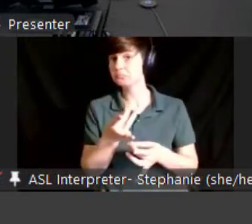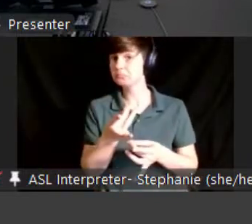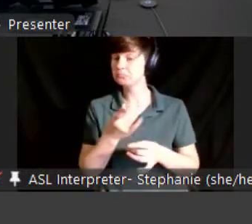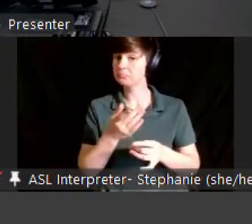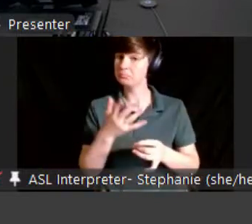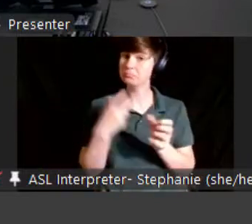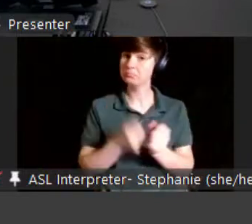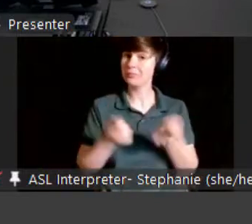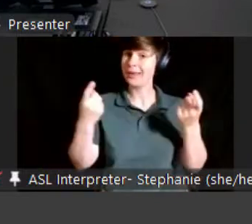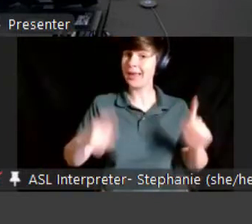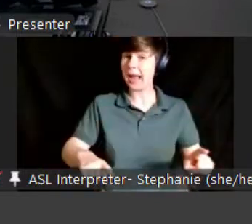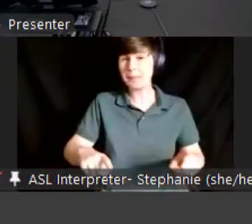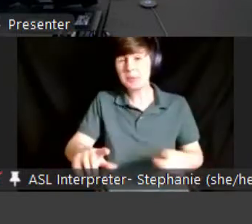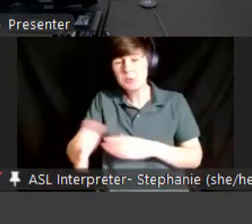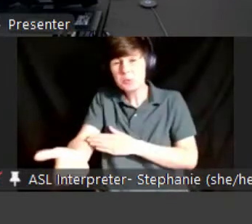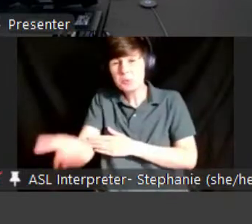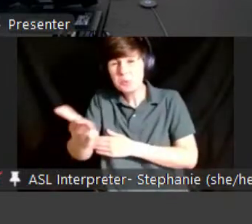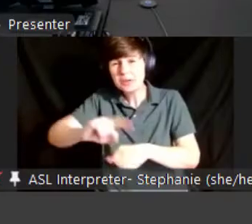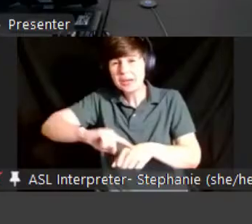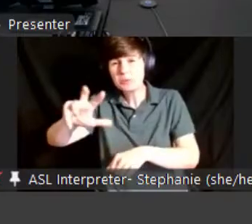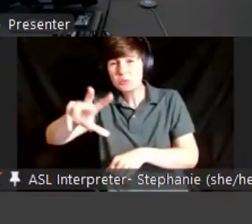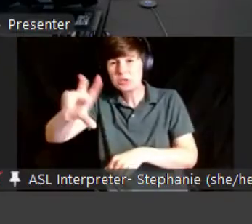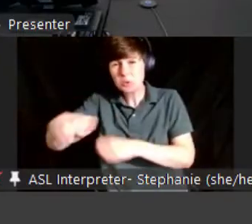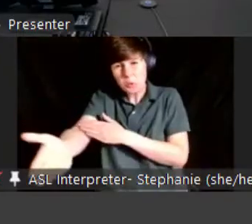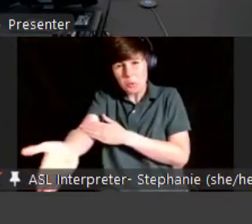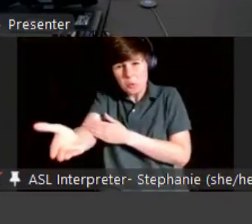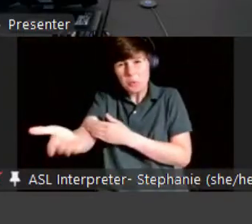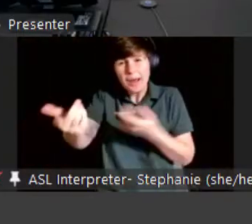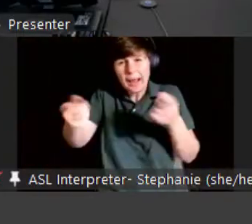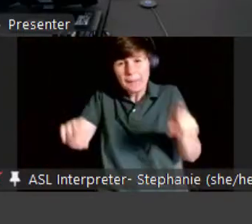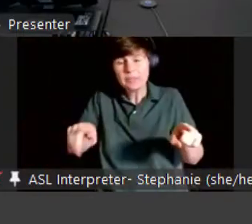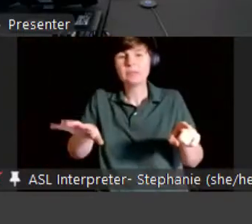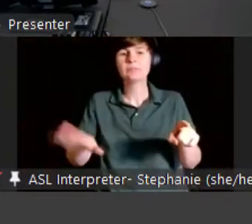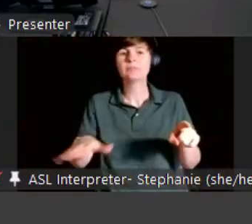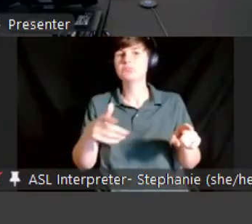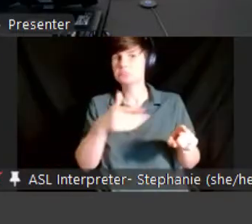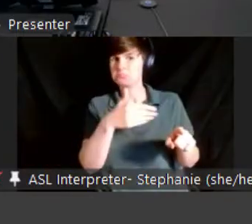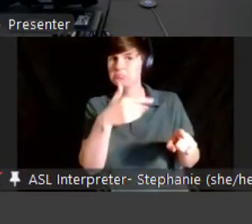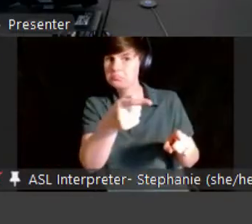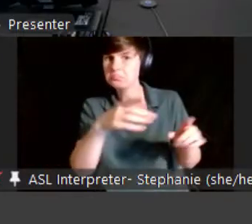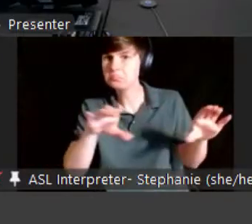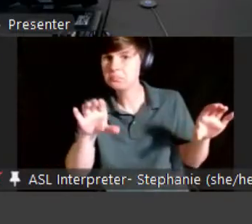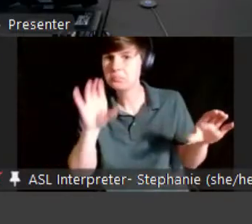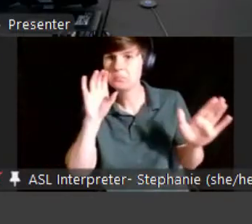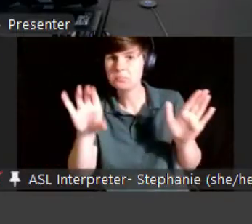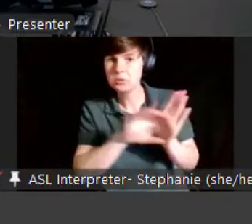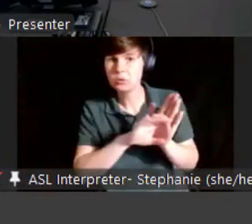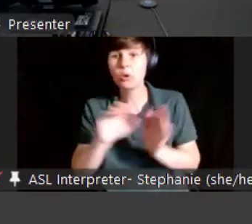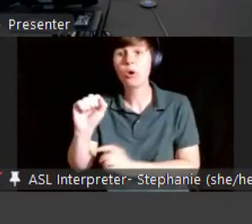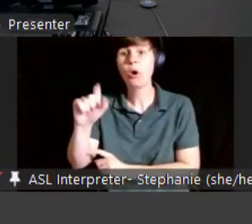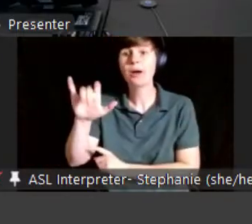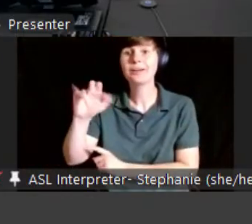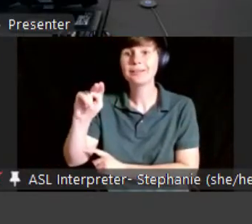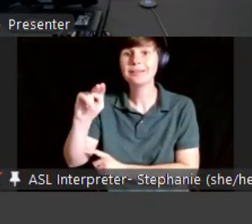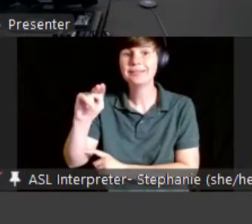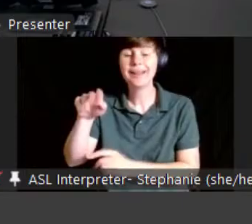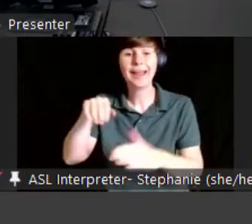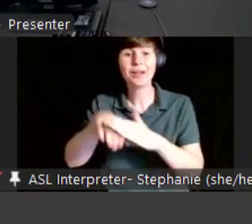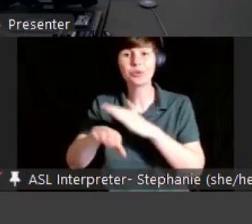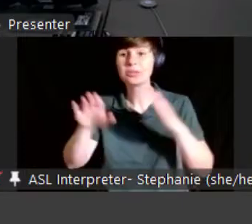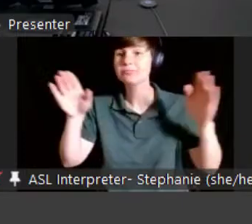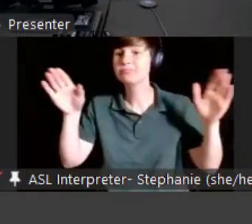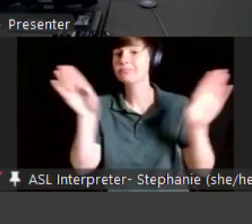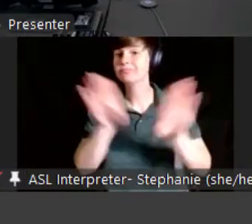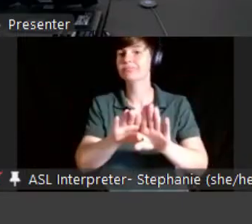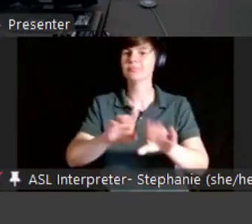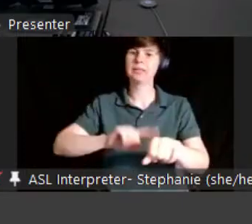morning at 3:30 in the morning, which associates with the next slide I have flipped to, which shows the Austin entrance being closed. At 3:30